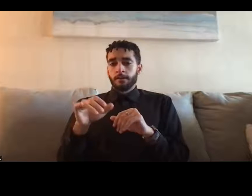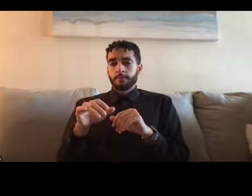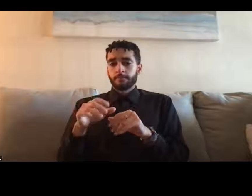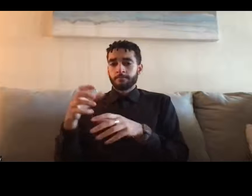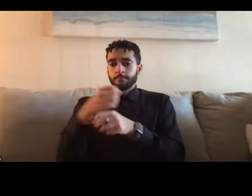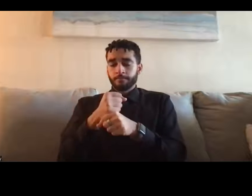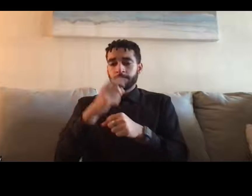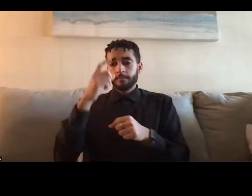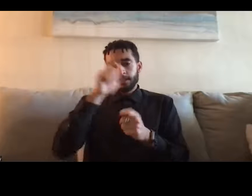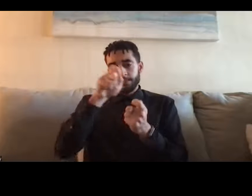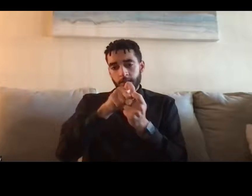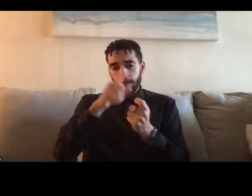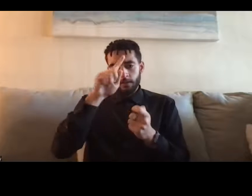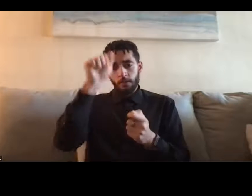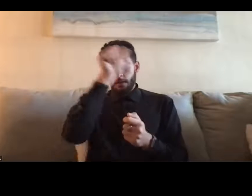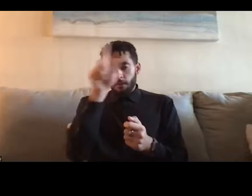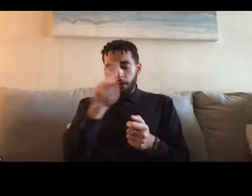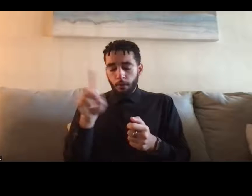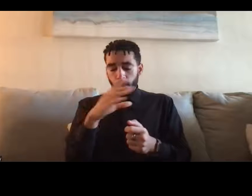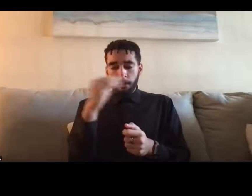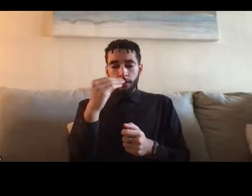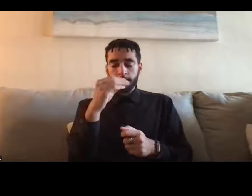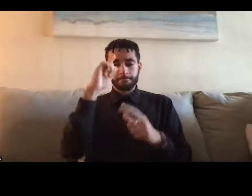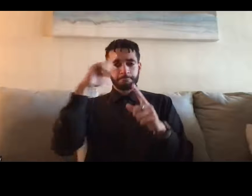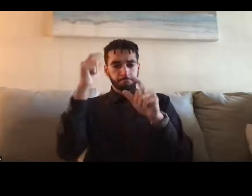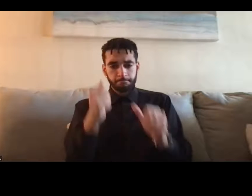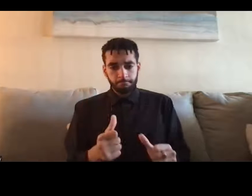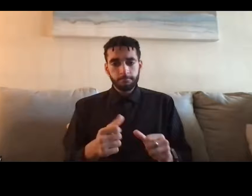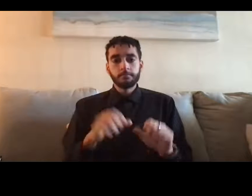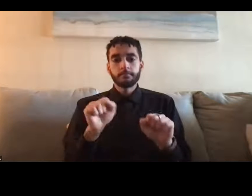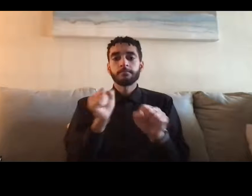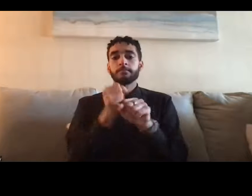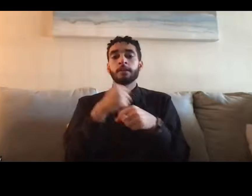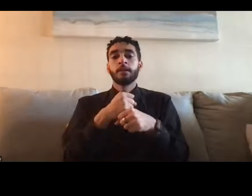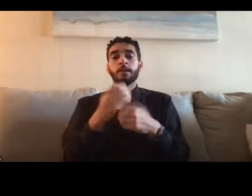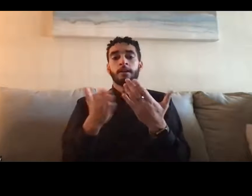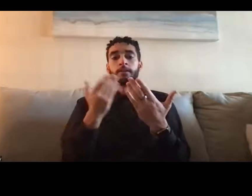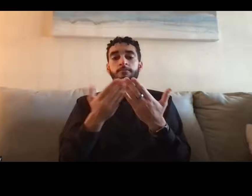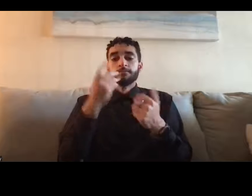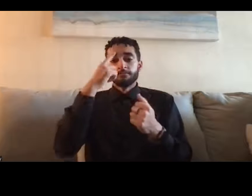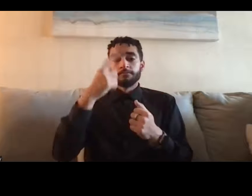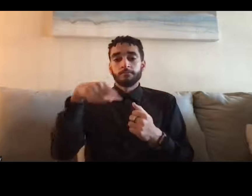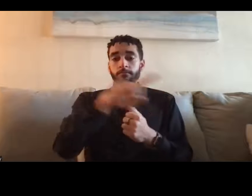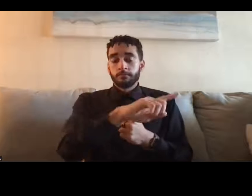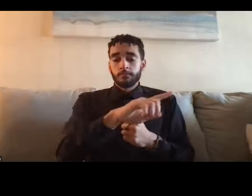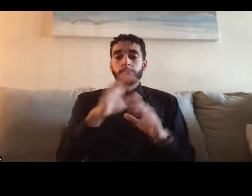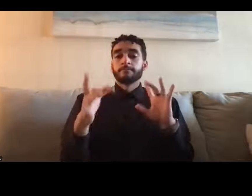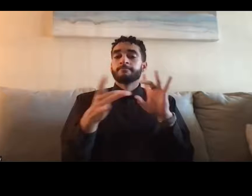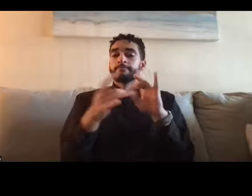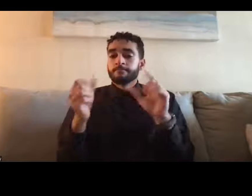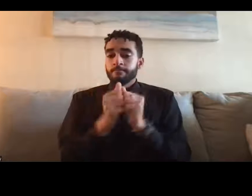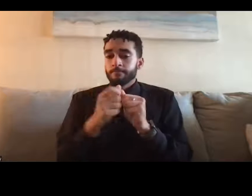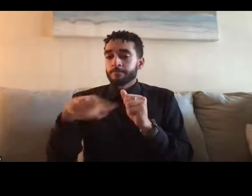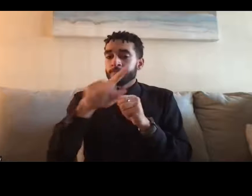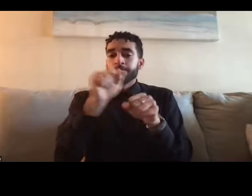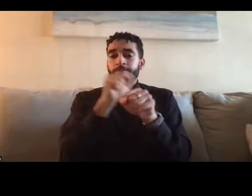specifically for people with Alzheimer's and dementia? And so we can make it easy for employers to connect with their employees. I think